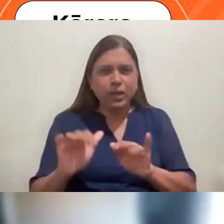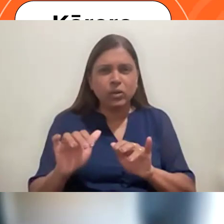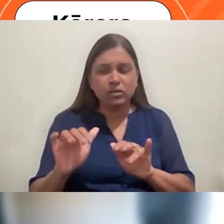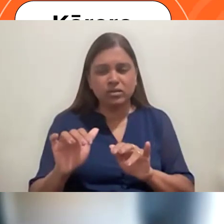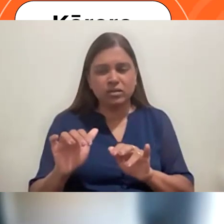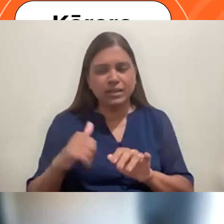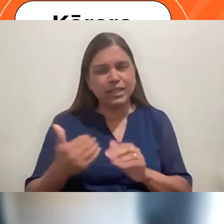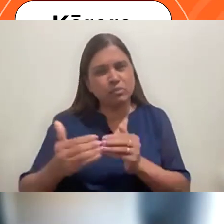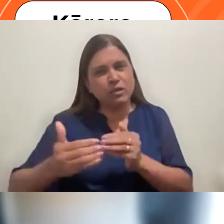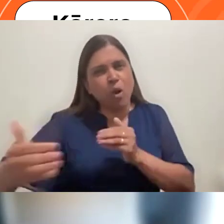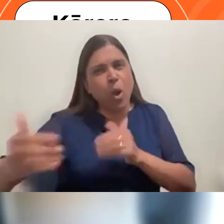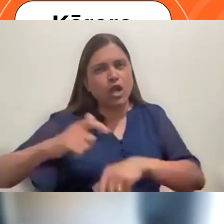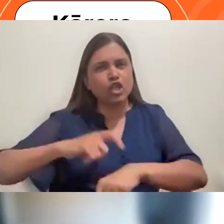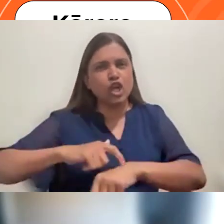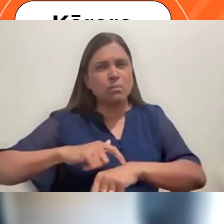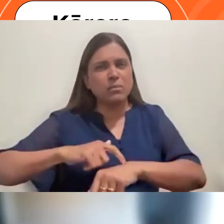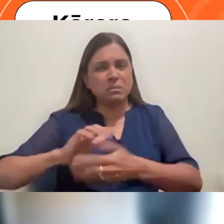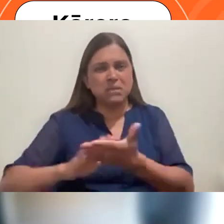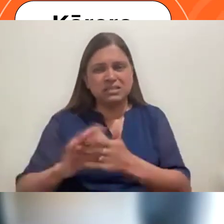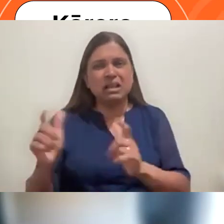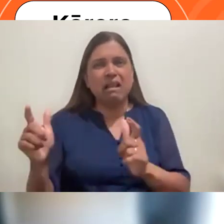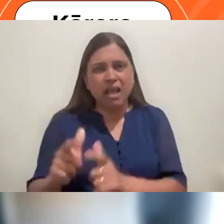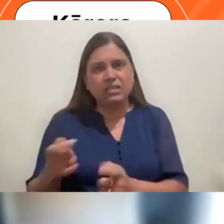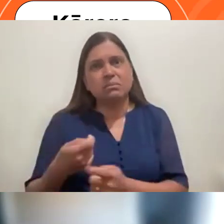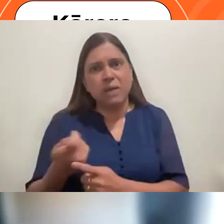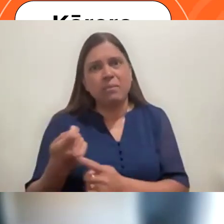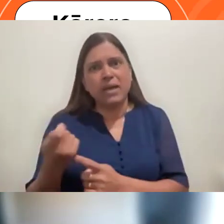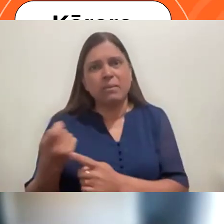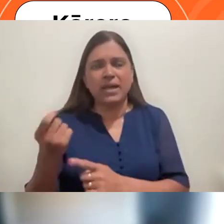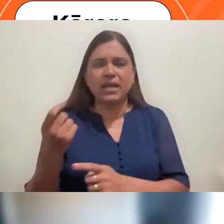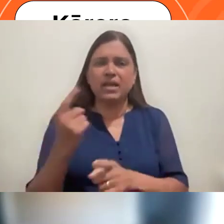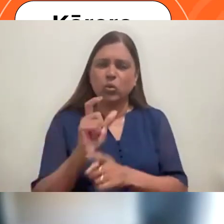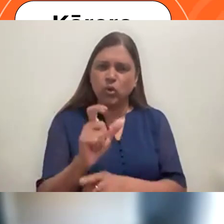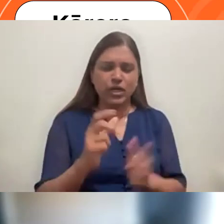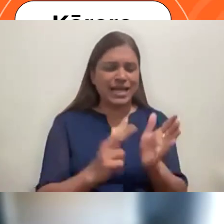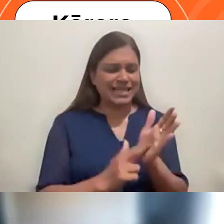maintain. What I mean by native platforms is